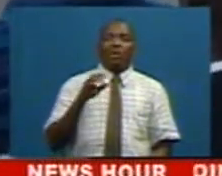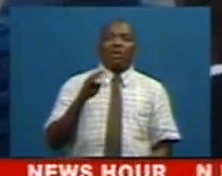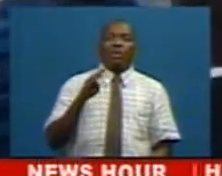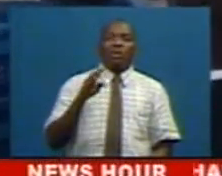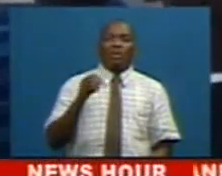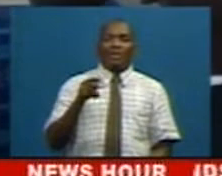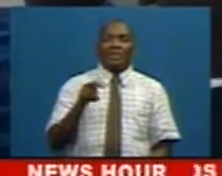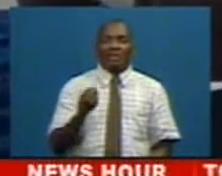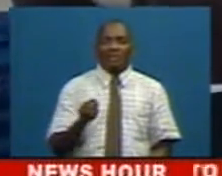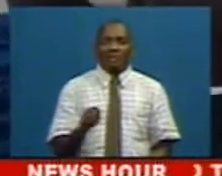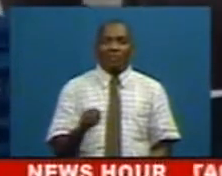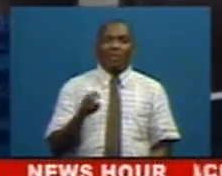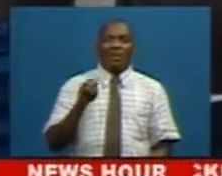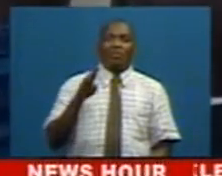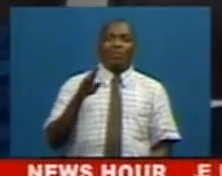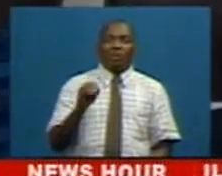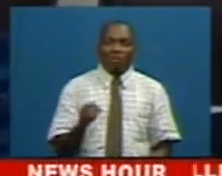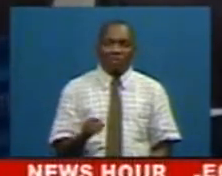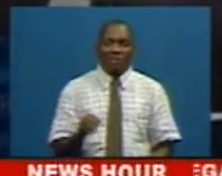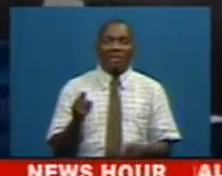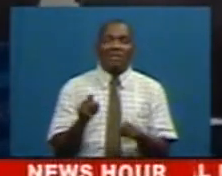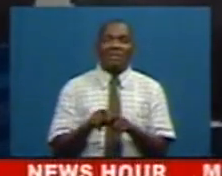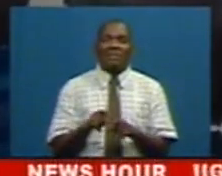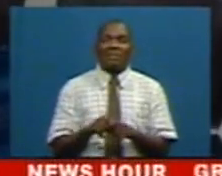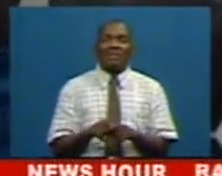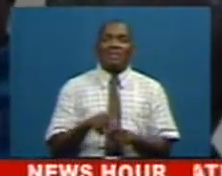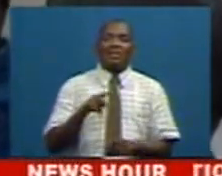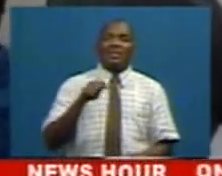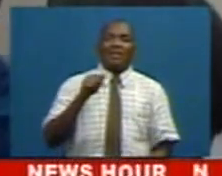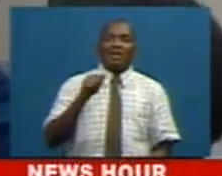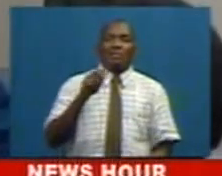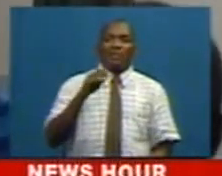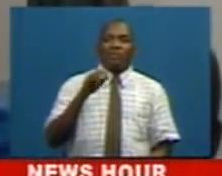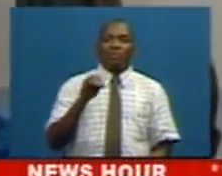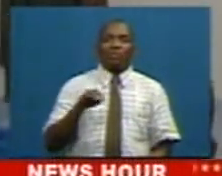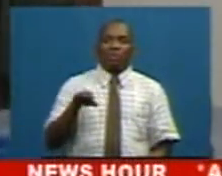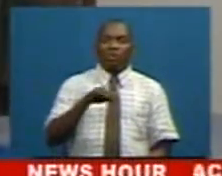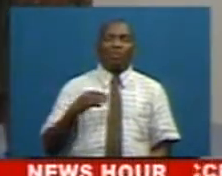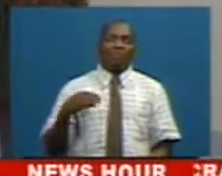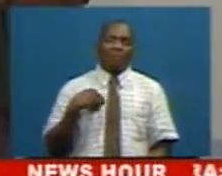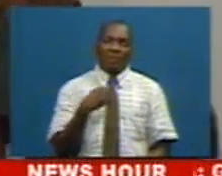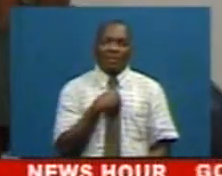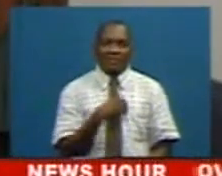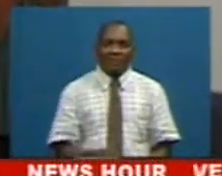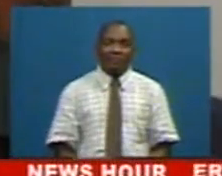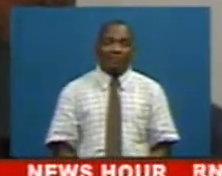Brenya, Mr. Ebu Kwansa, and Mr. Tamimu Isa as members.